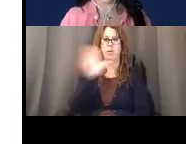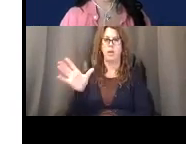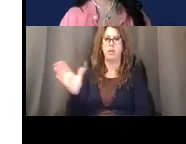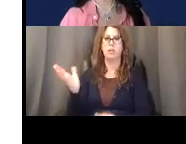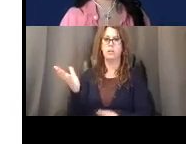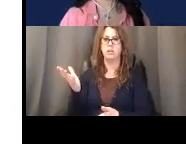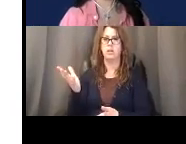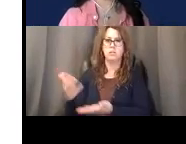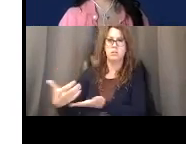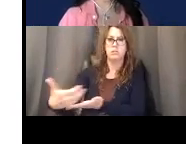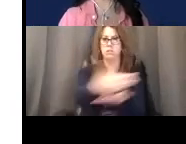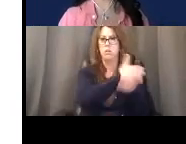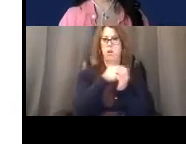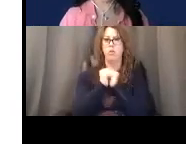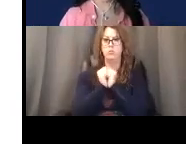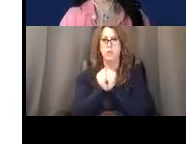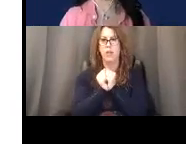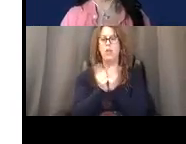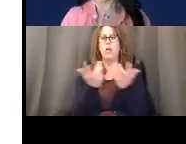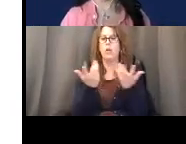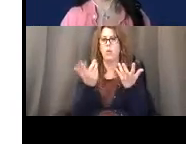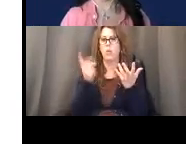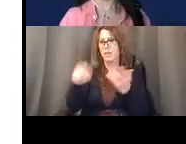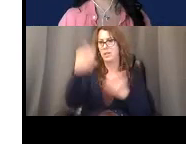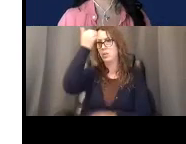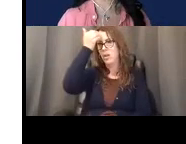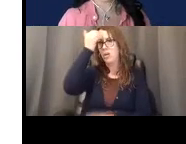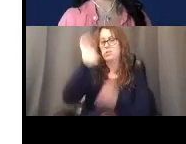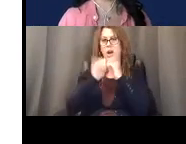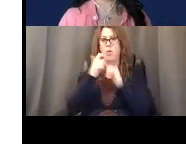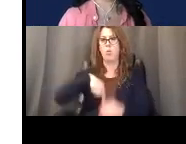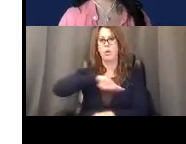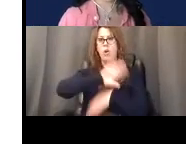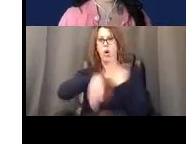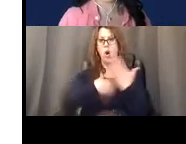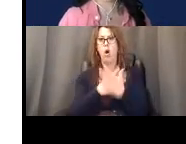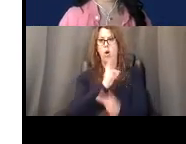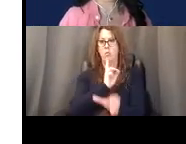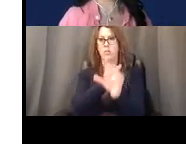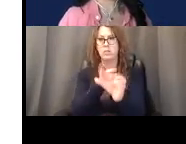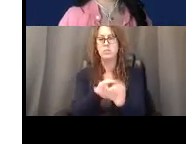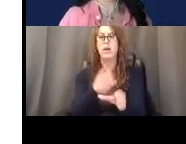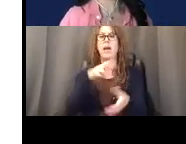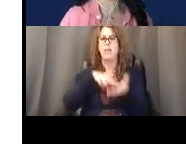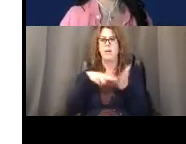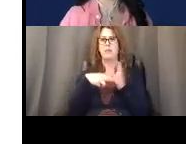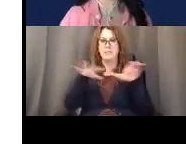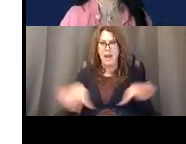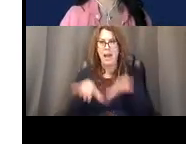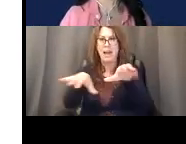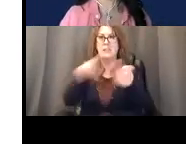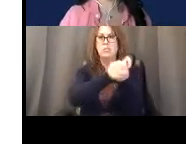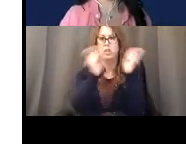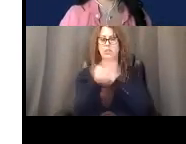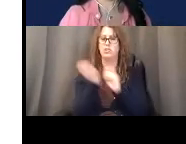this water, and we have to do a better job of acknowledging that, recognizing it, and then actively changing our behaviors, choices, policies, and